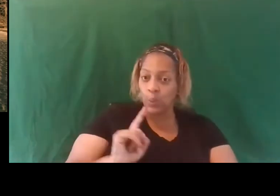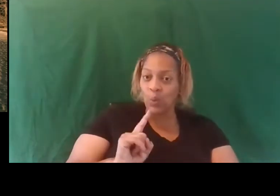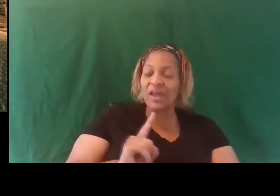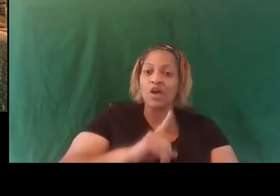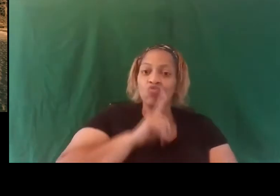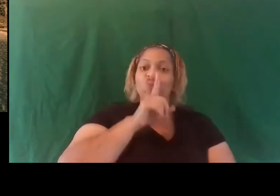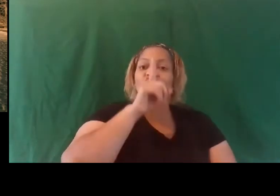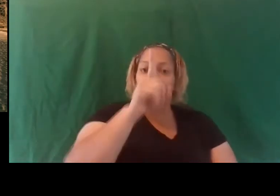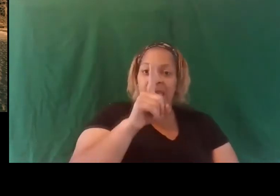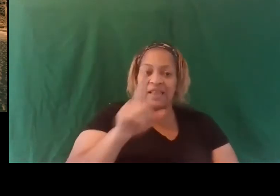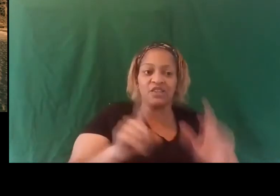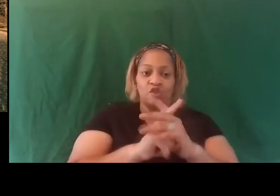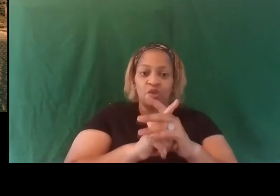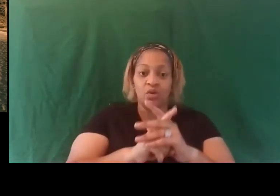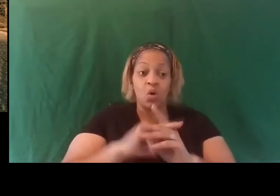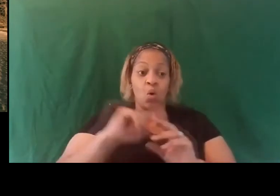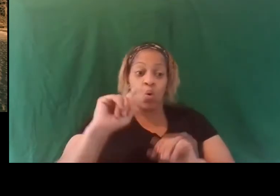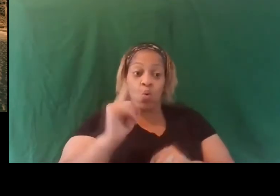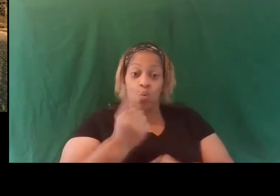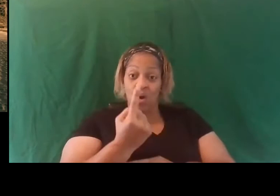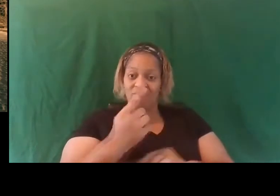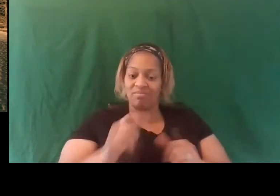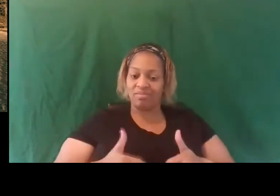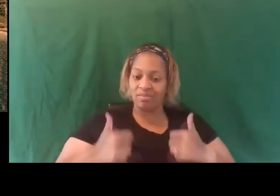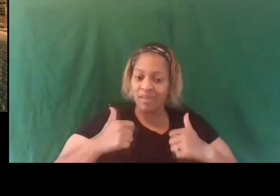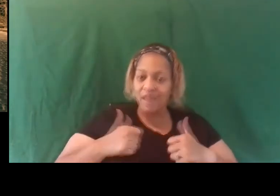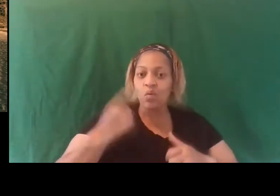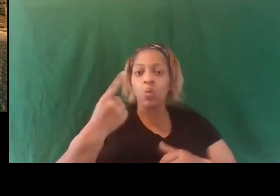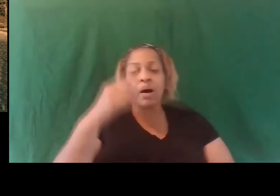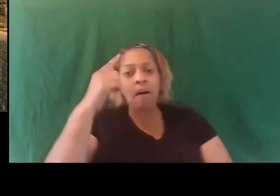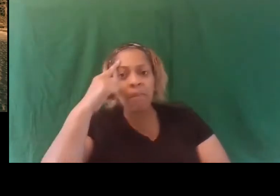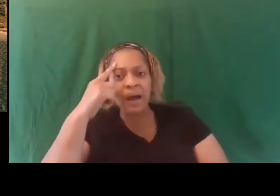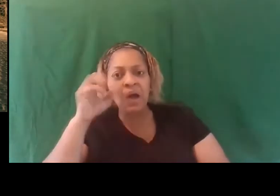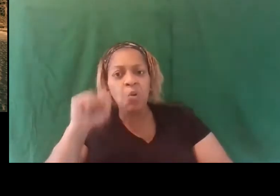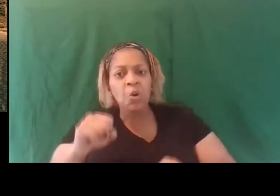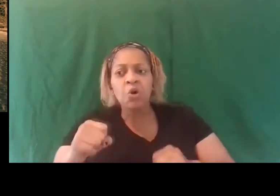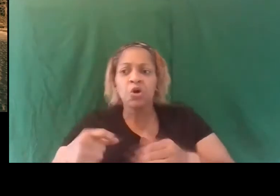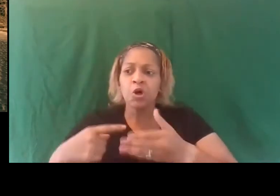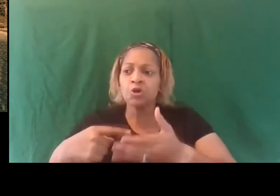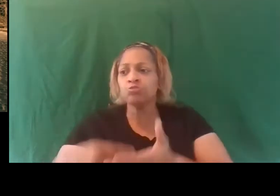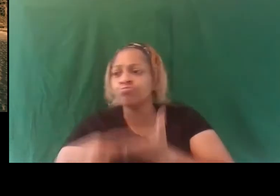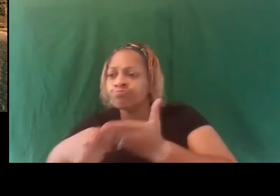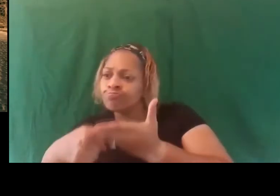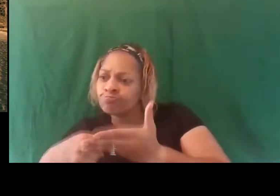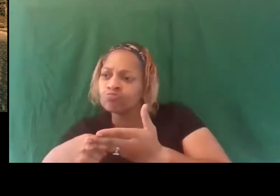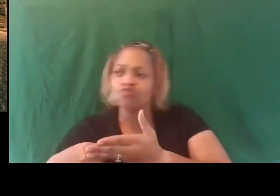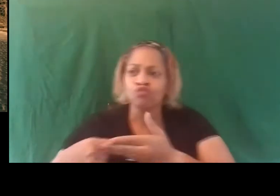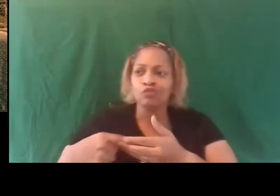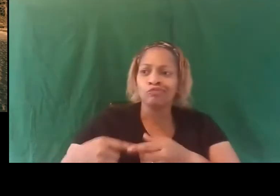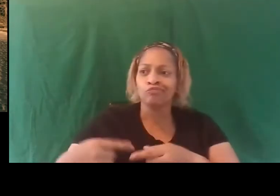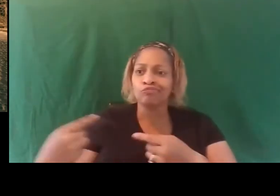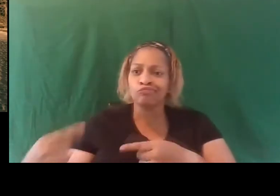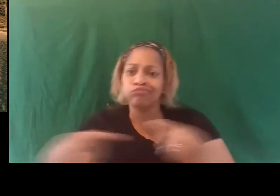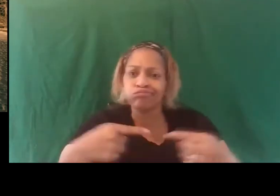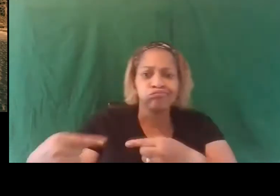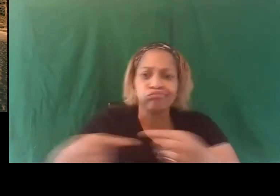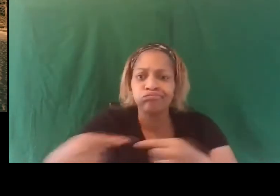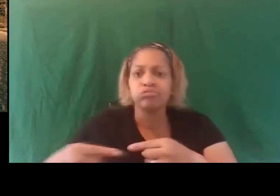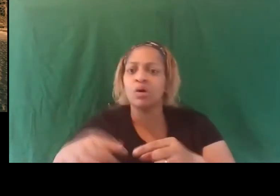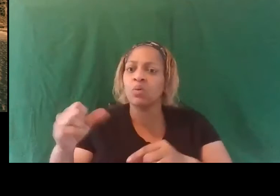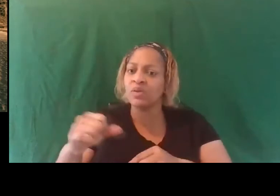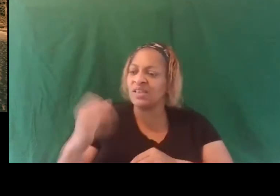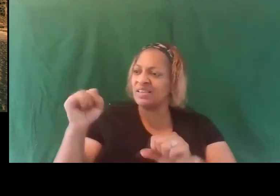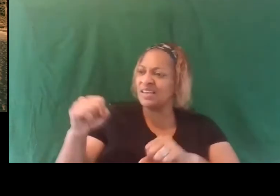life, there is only one mind. And we could argue that, well, technically, everything is only created once. Once it is in the mind of God, once it